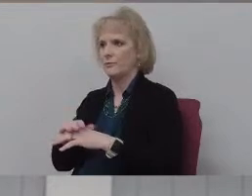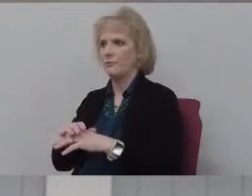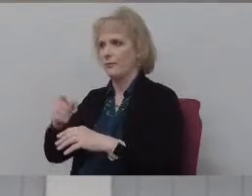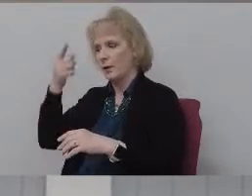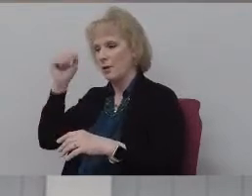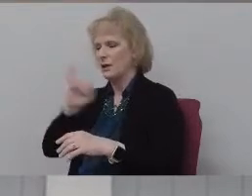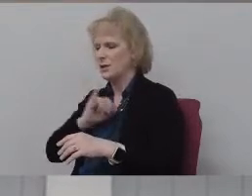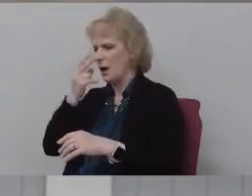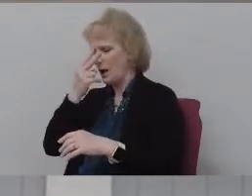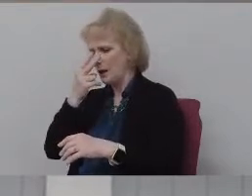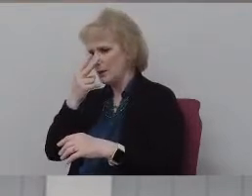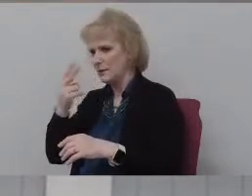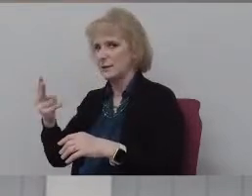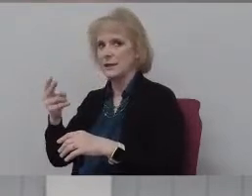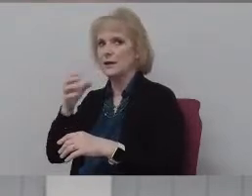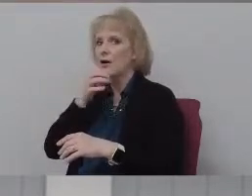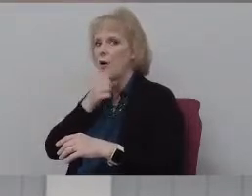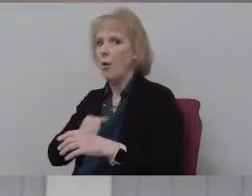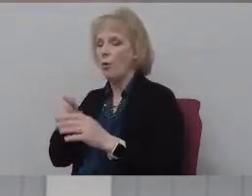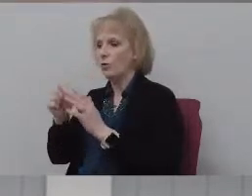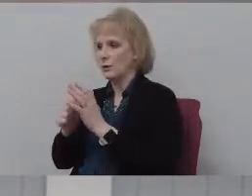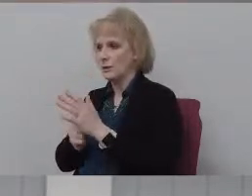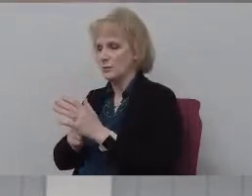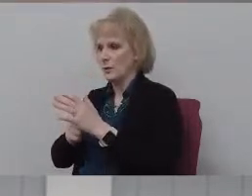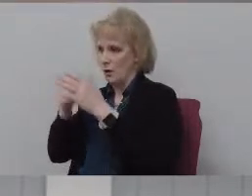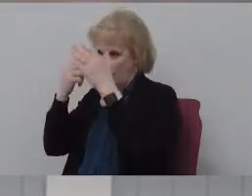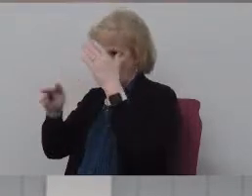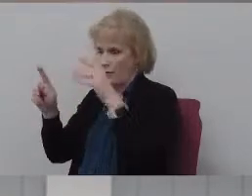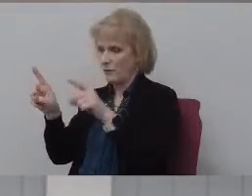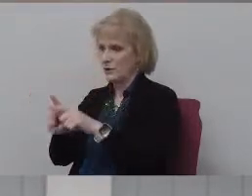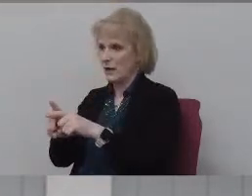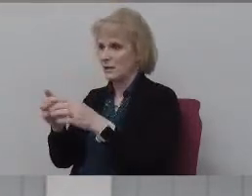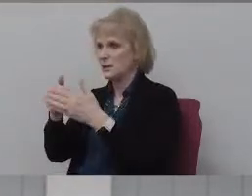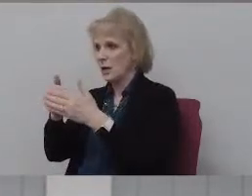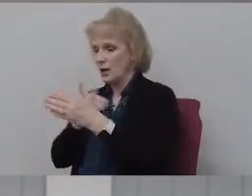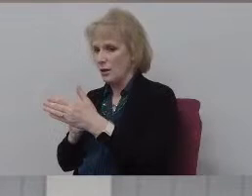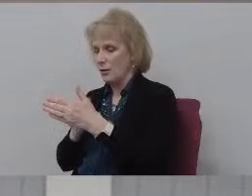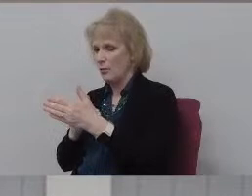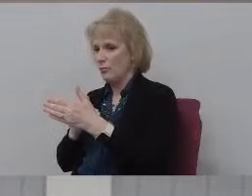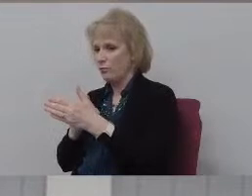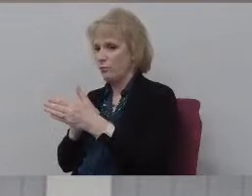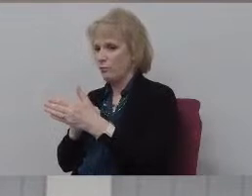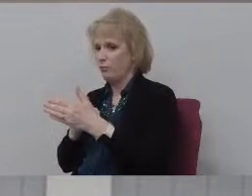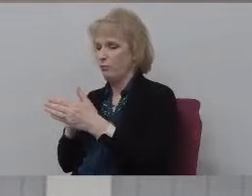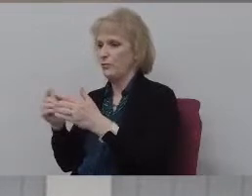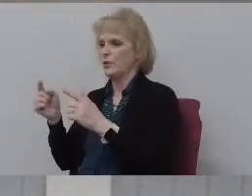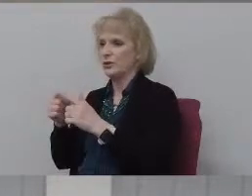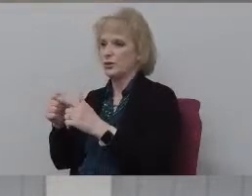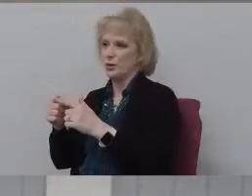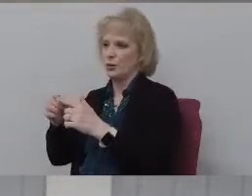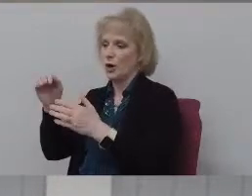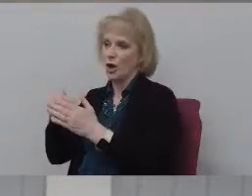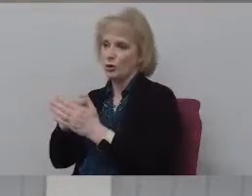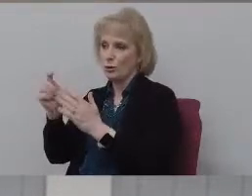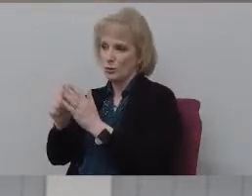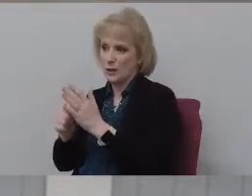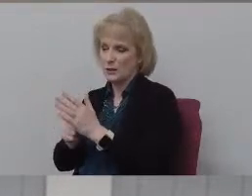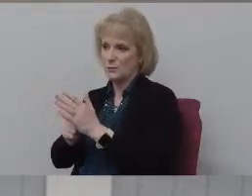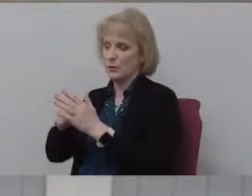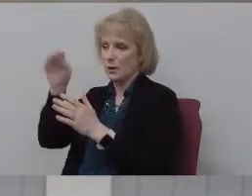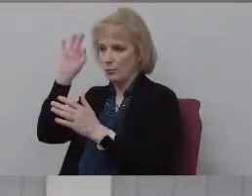Because I see the Old Testament prophets as being kind of the precursors to New Testament preaching, the New Testament preaching